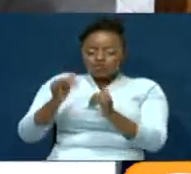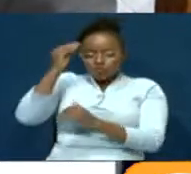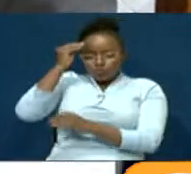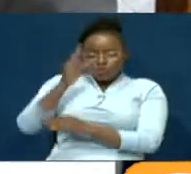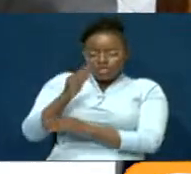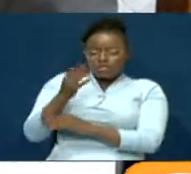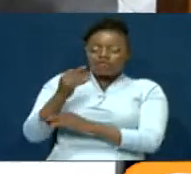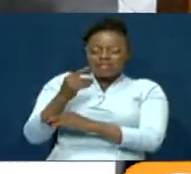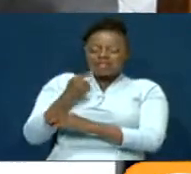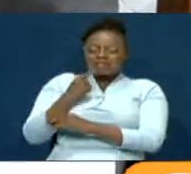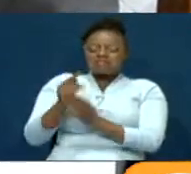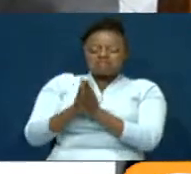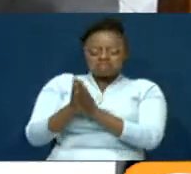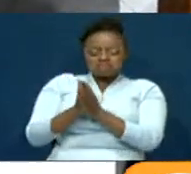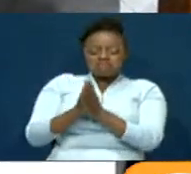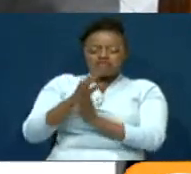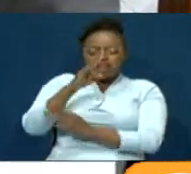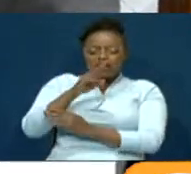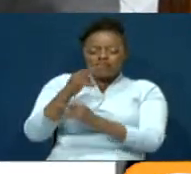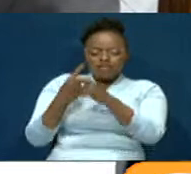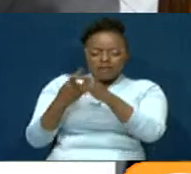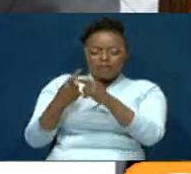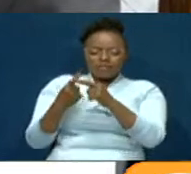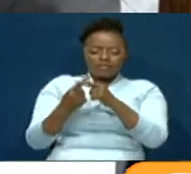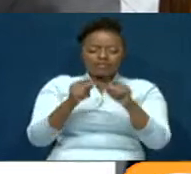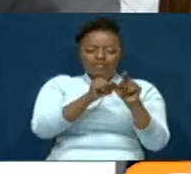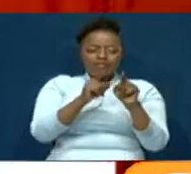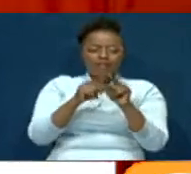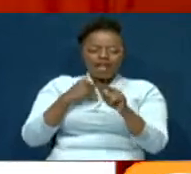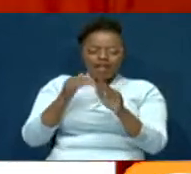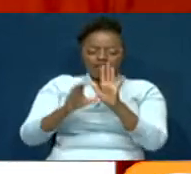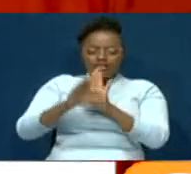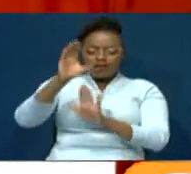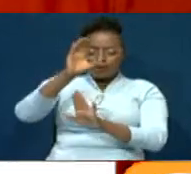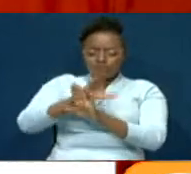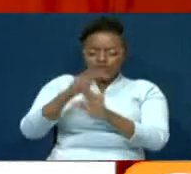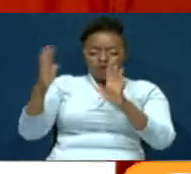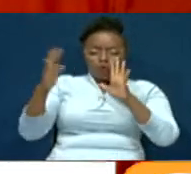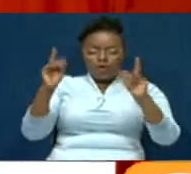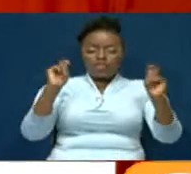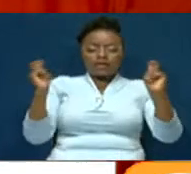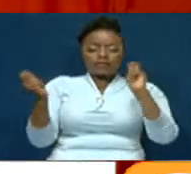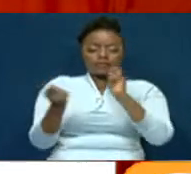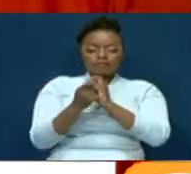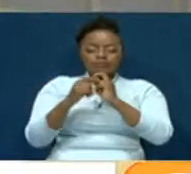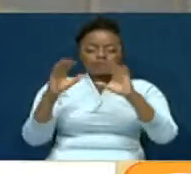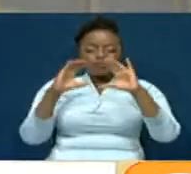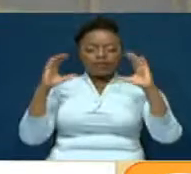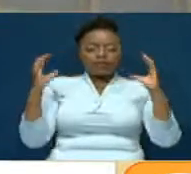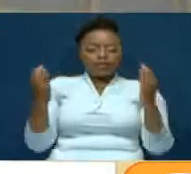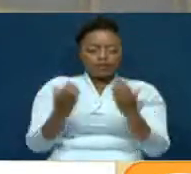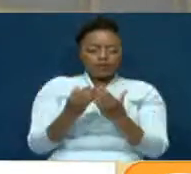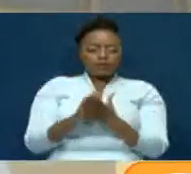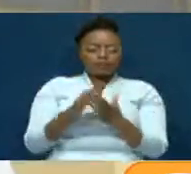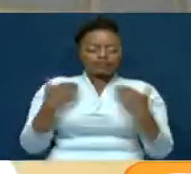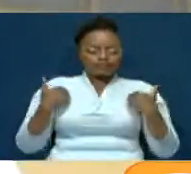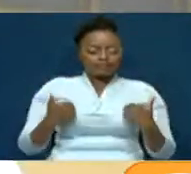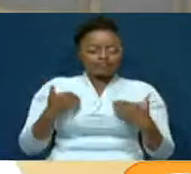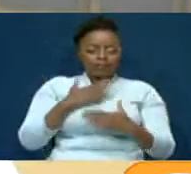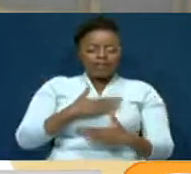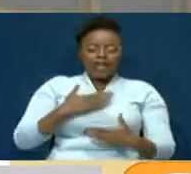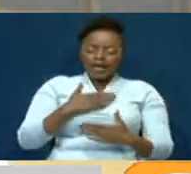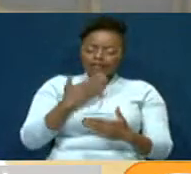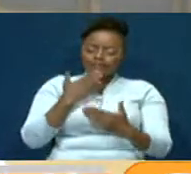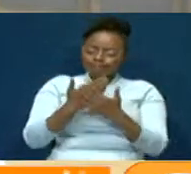expressing optimism of gaining more from the transdisciplinary curriculum for climate change in the Global South. I really appreciate the